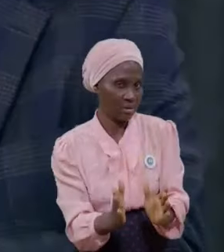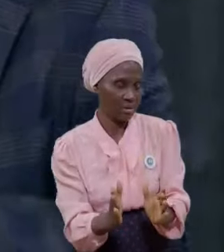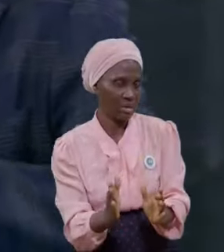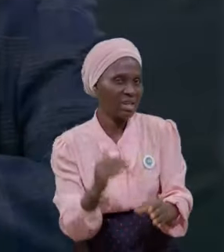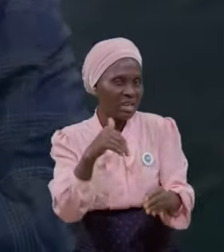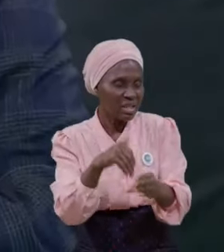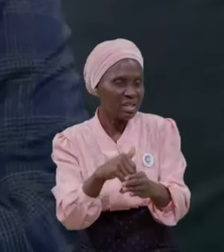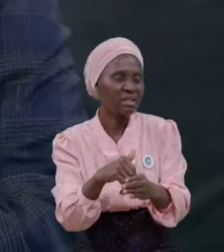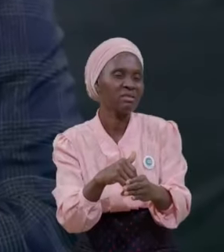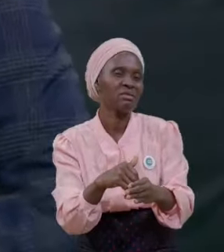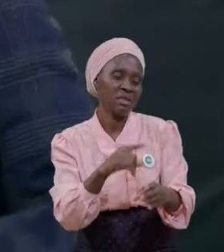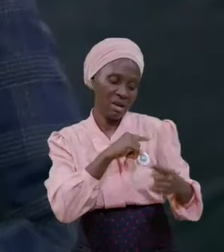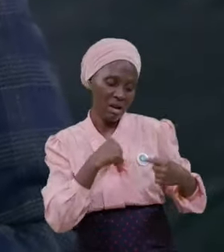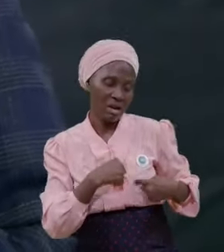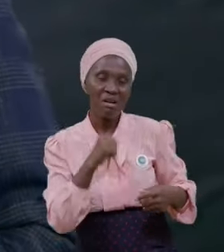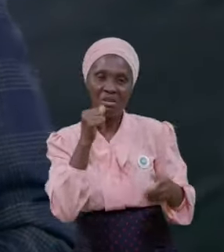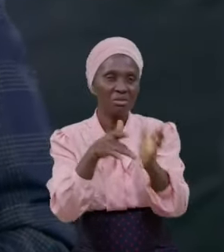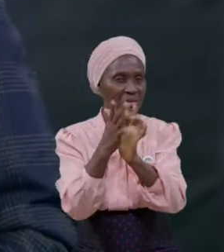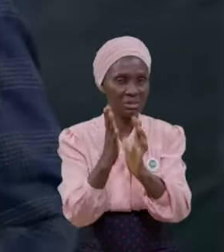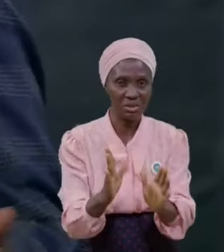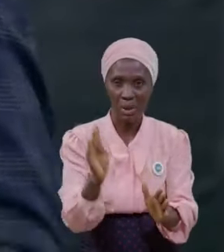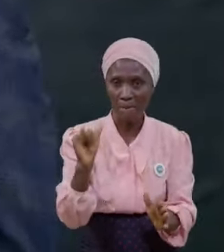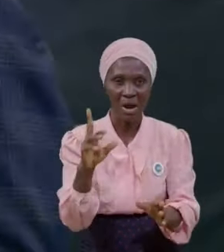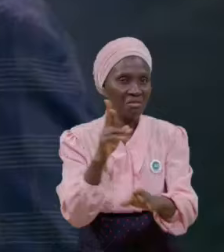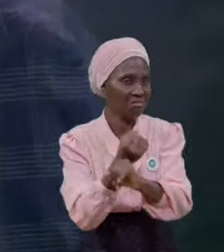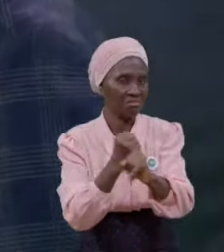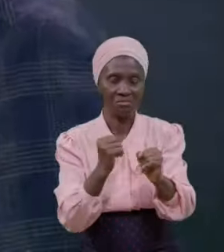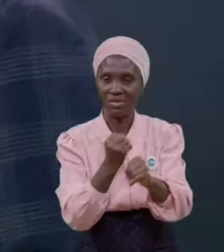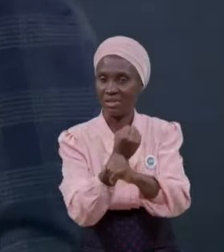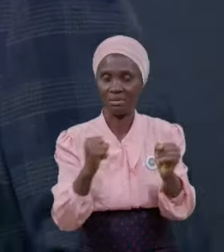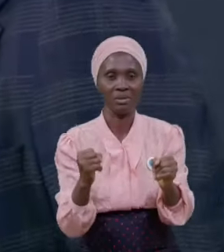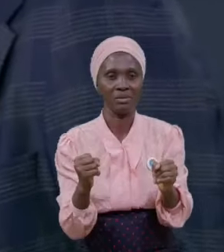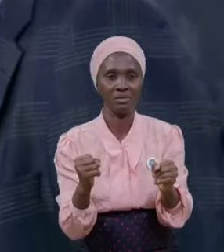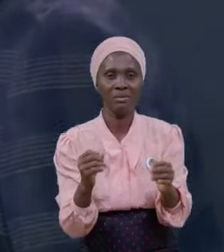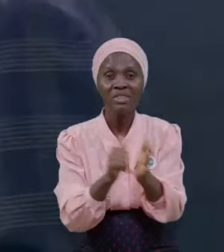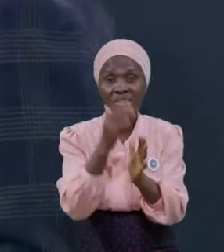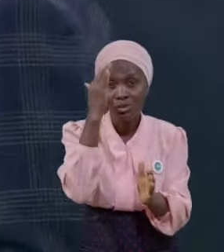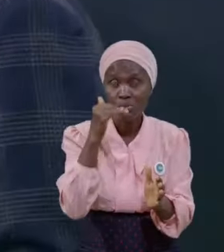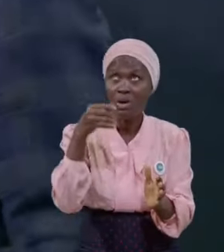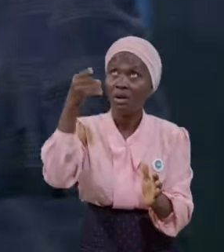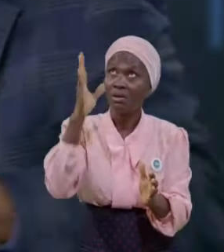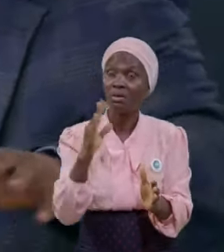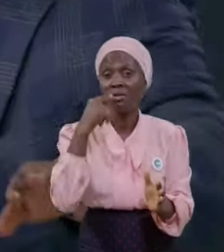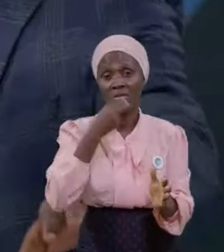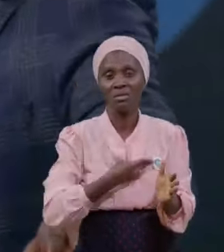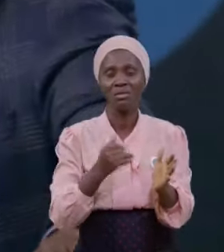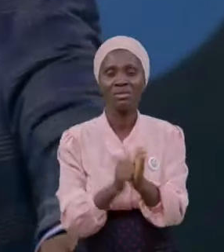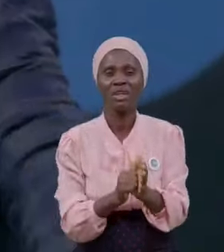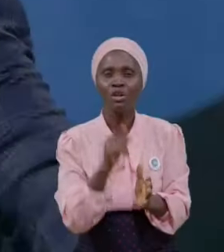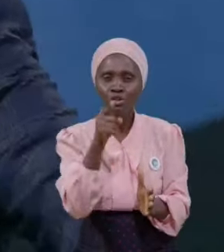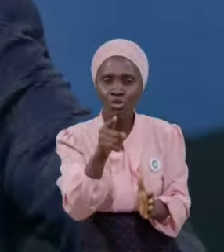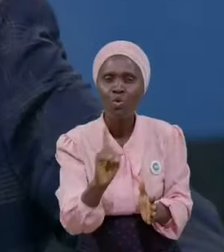us, where do you stand? We're concluding the crusade you seek it tonight. Are you